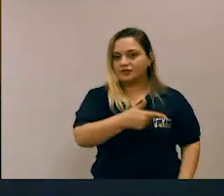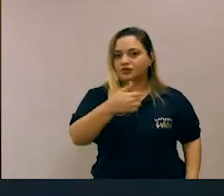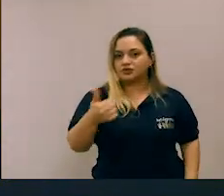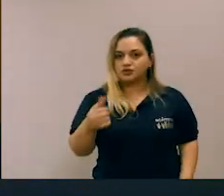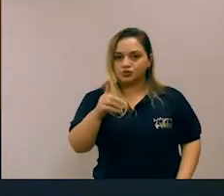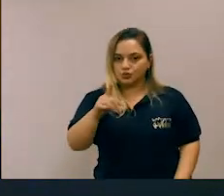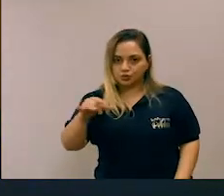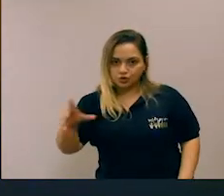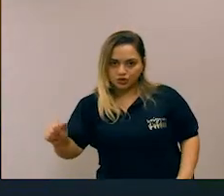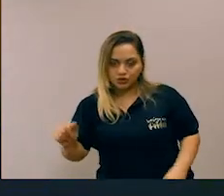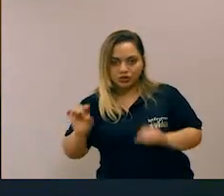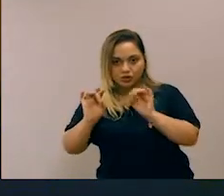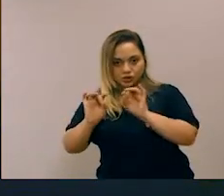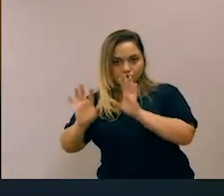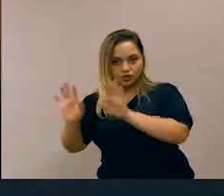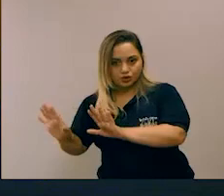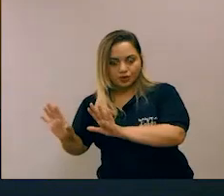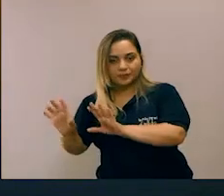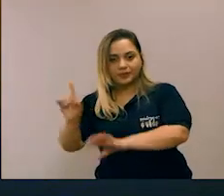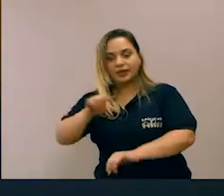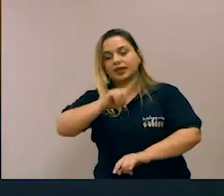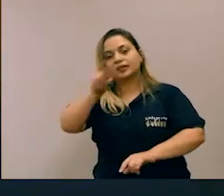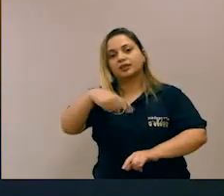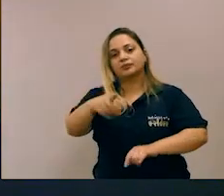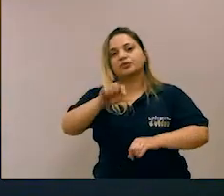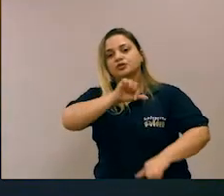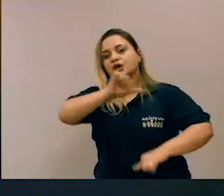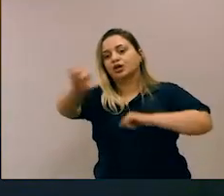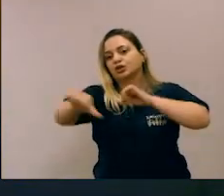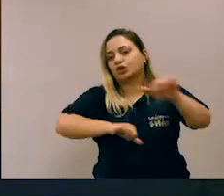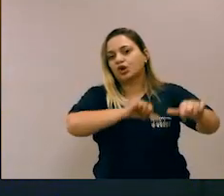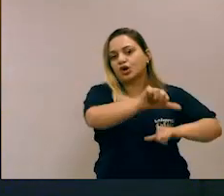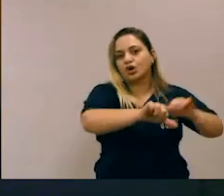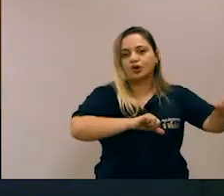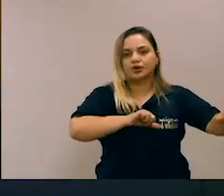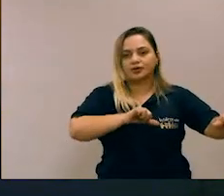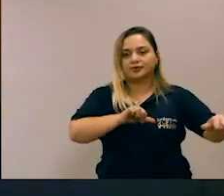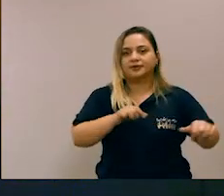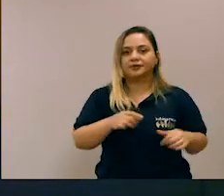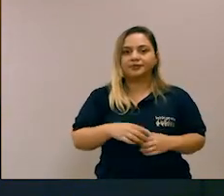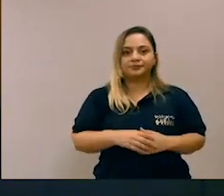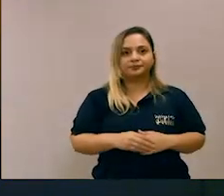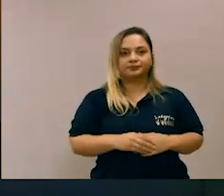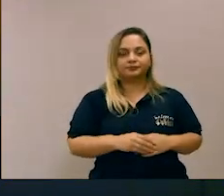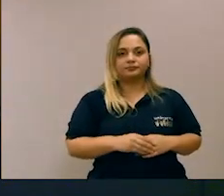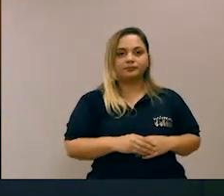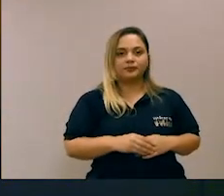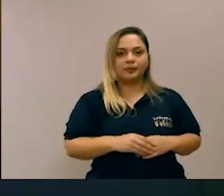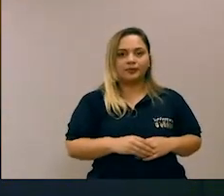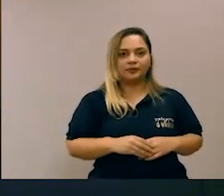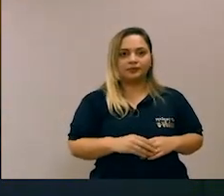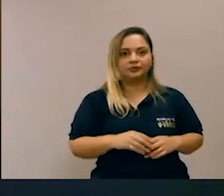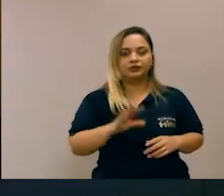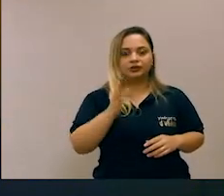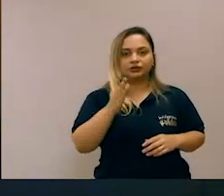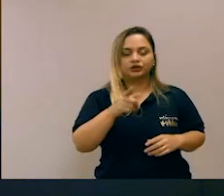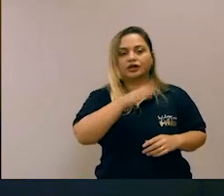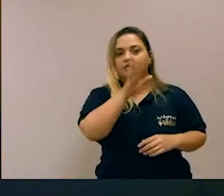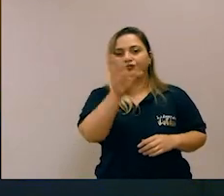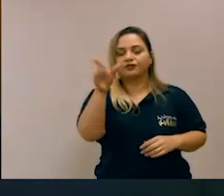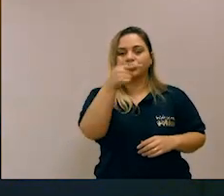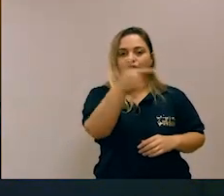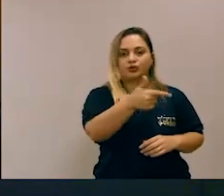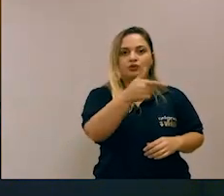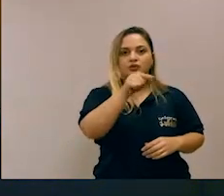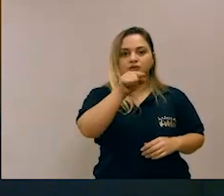until 21 days. They cannot be that longer to that because of the exposition to the tailings. In Minas Gerais, we had